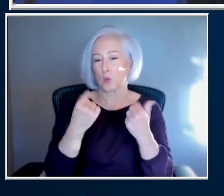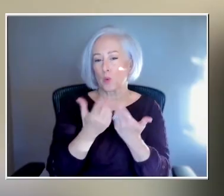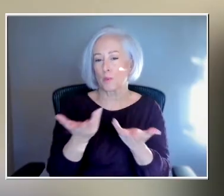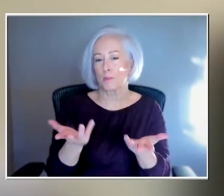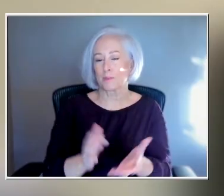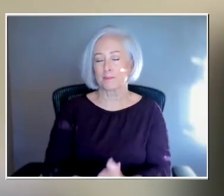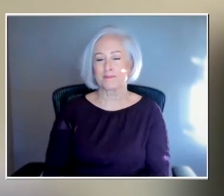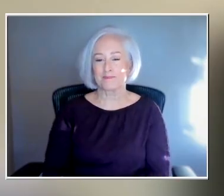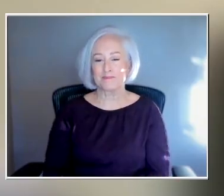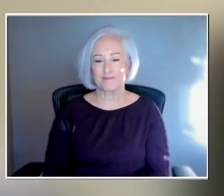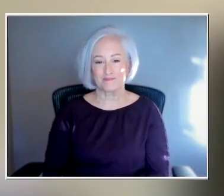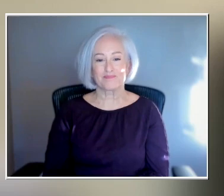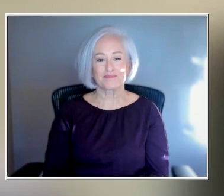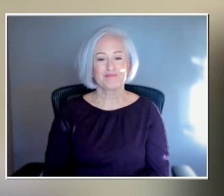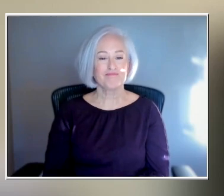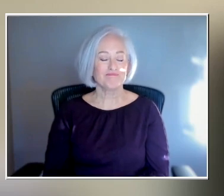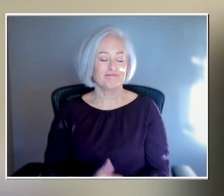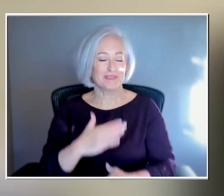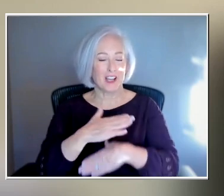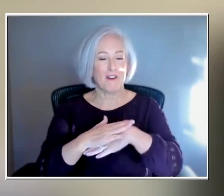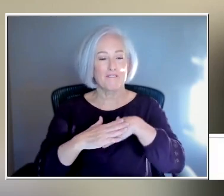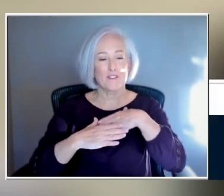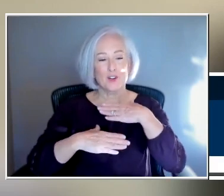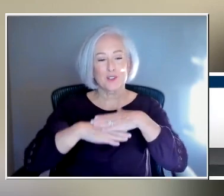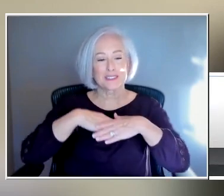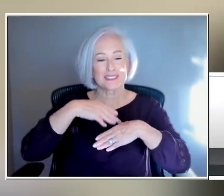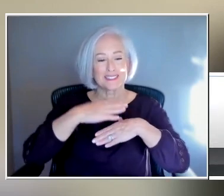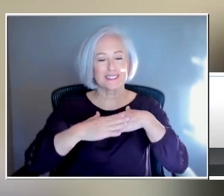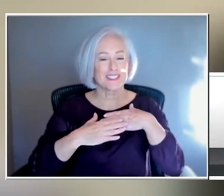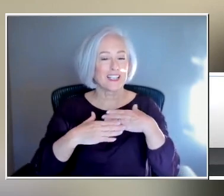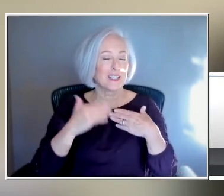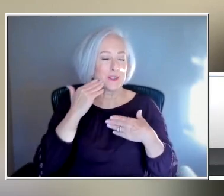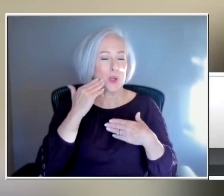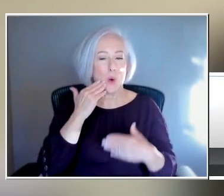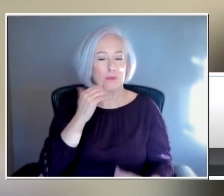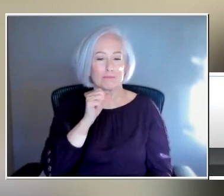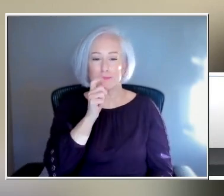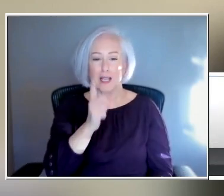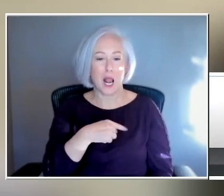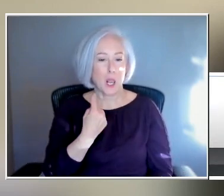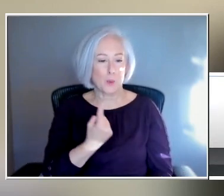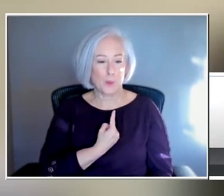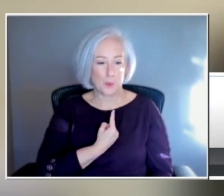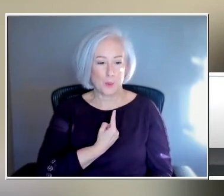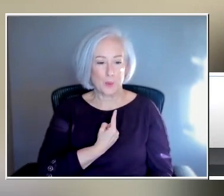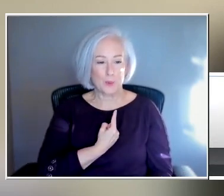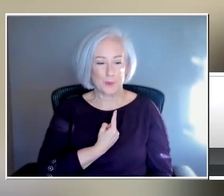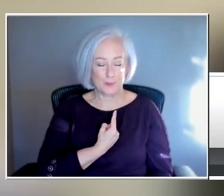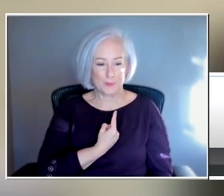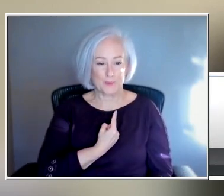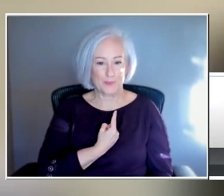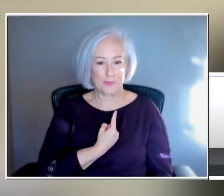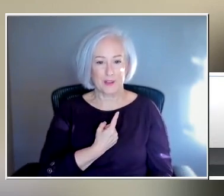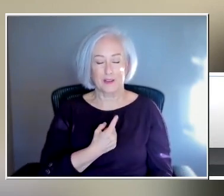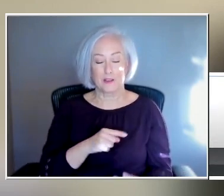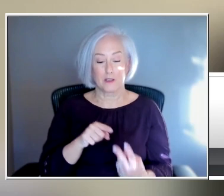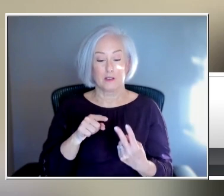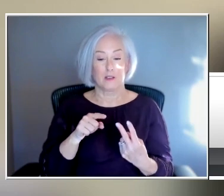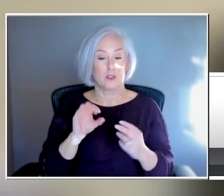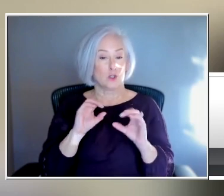Just kind of comfort in knowing that I'm not alone. I mean, no two strokes are